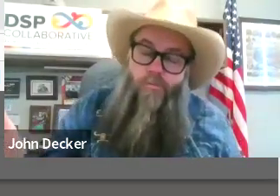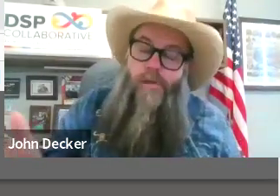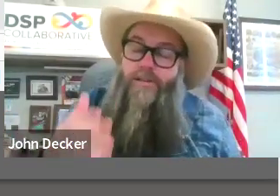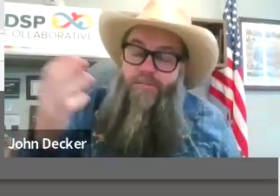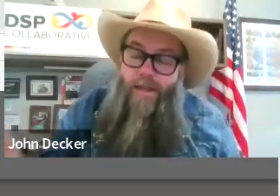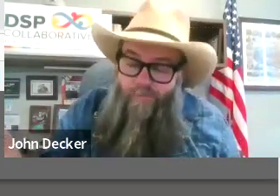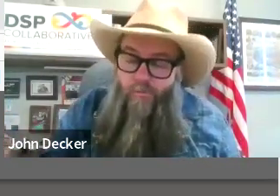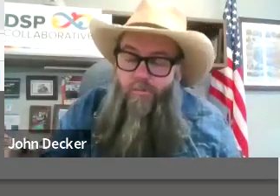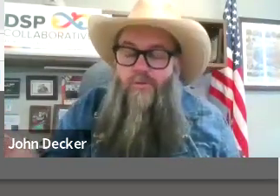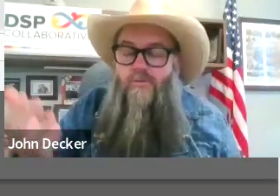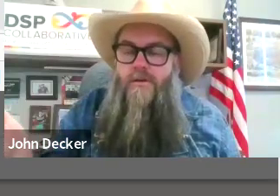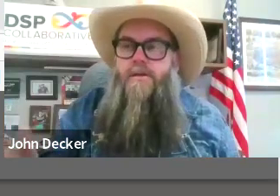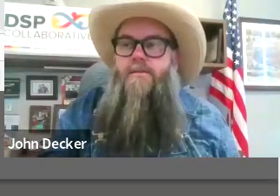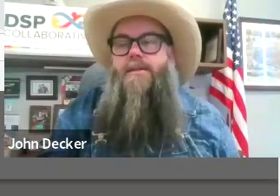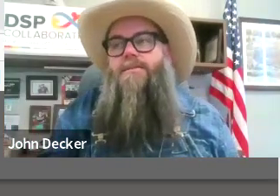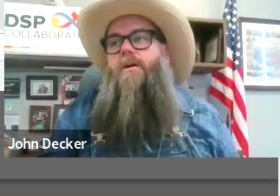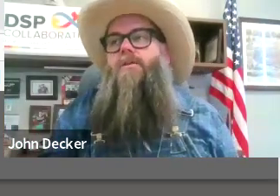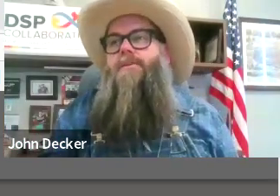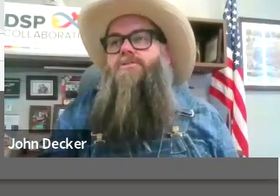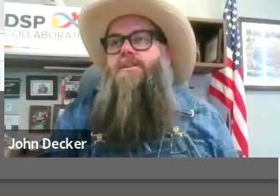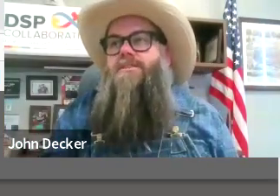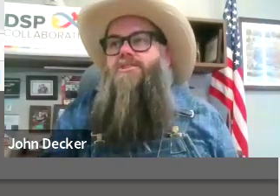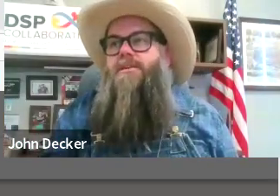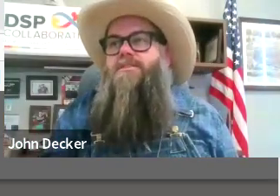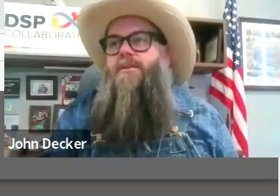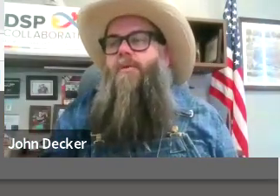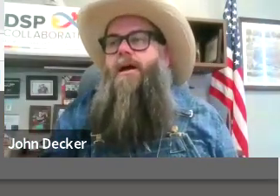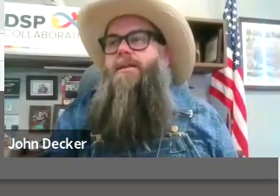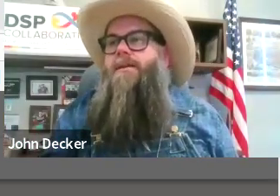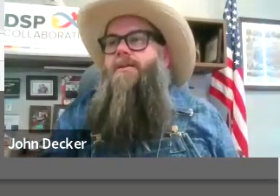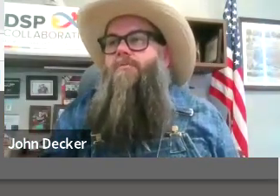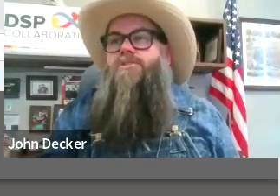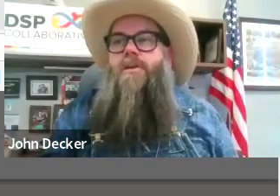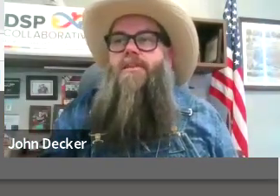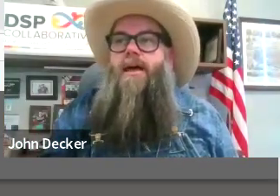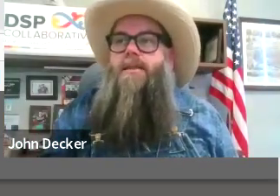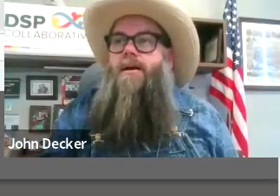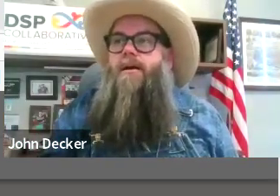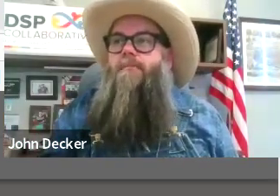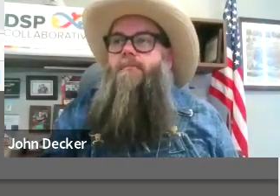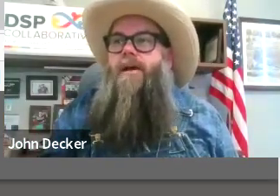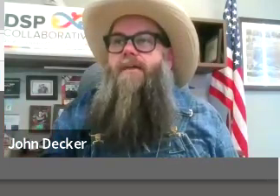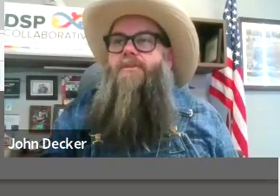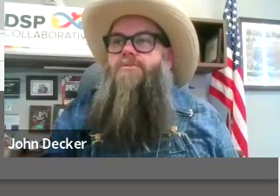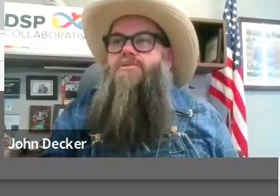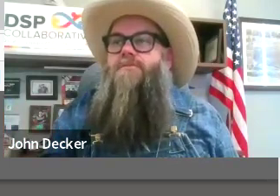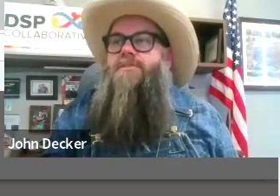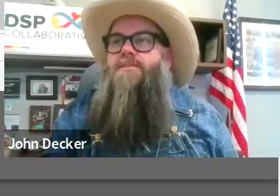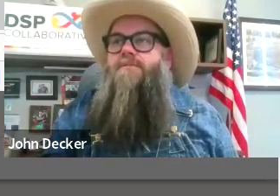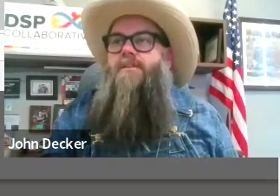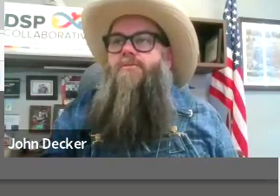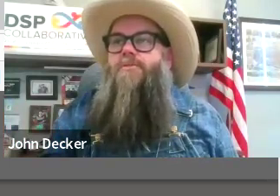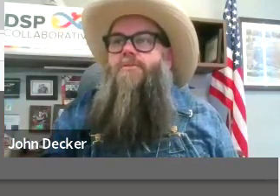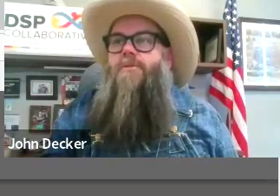or roommate matching platform, that is now going to be transitioning statewide. We're doing that by having